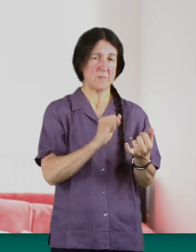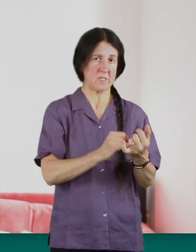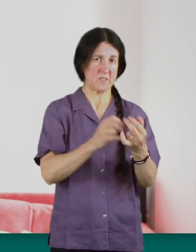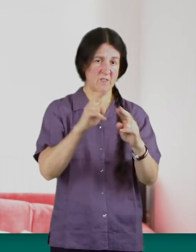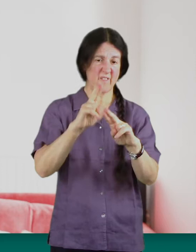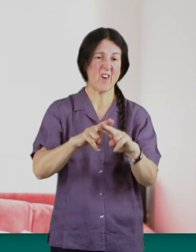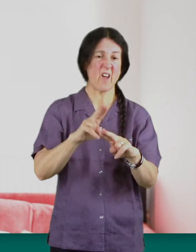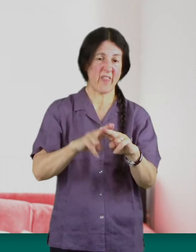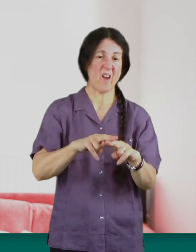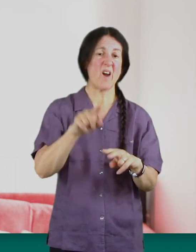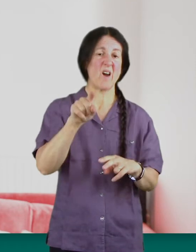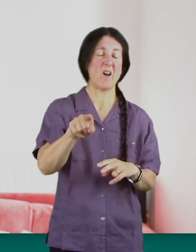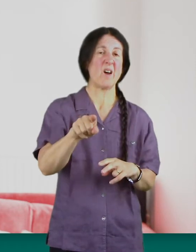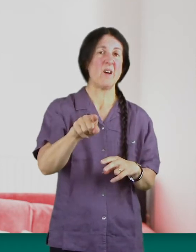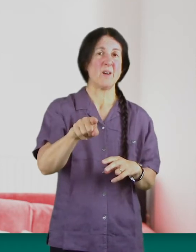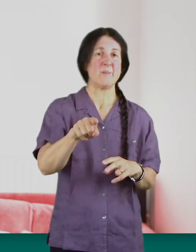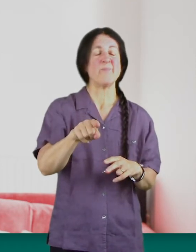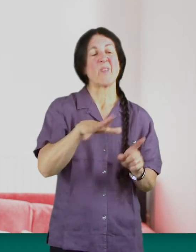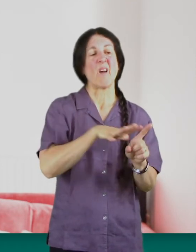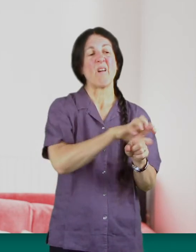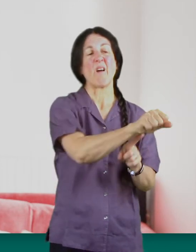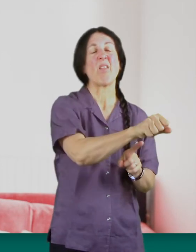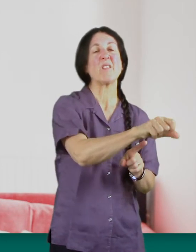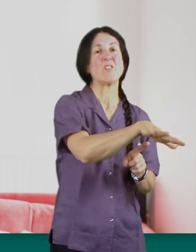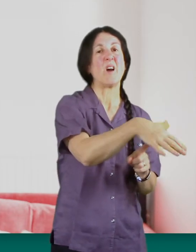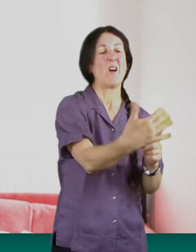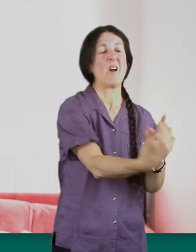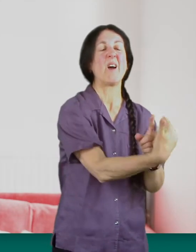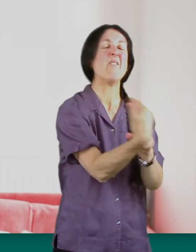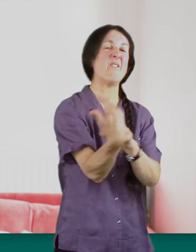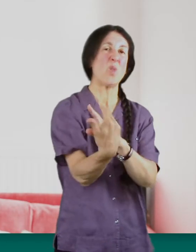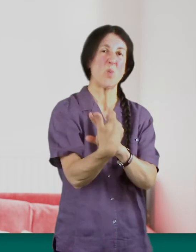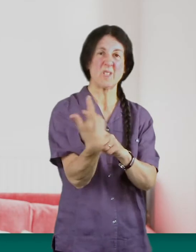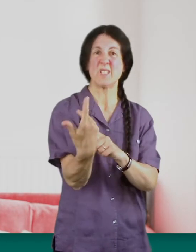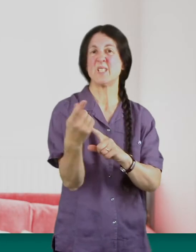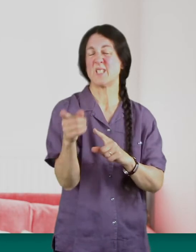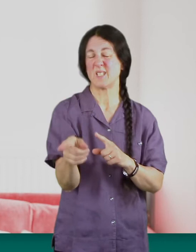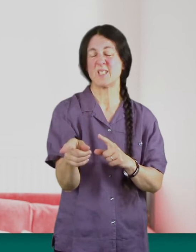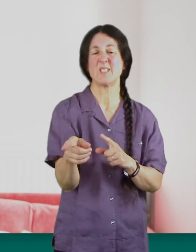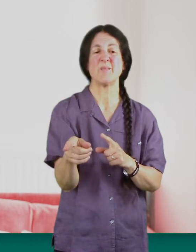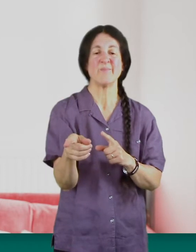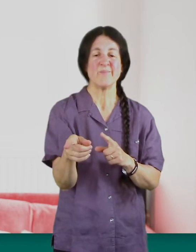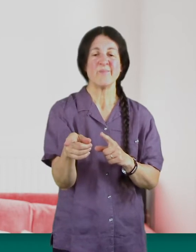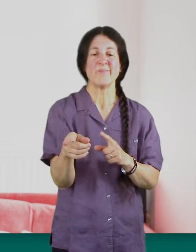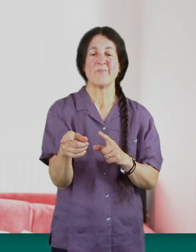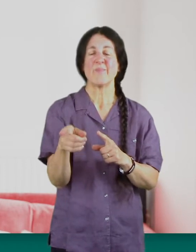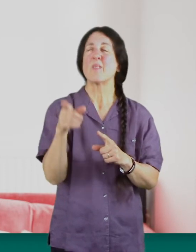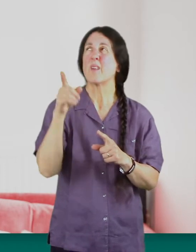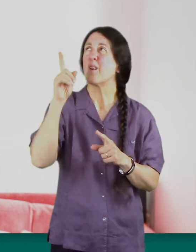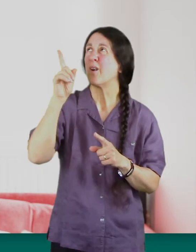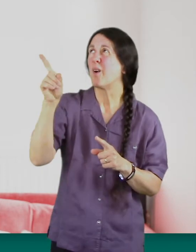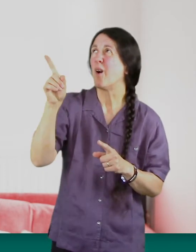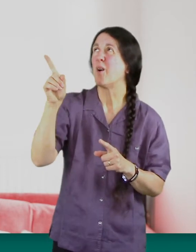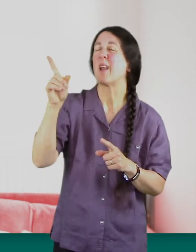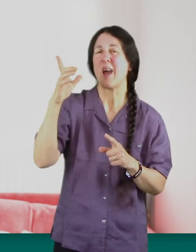very much taken on the ideas of the culture around him, to take on this notion that gods were to be bargained with.